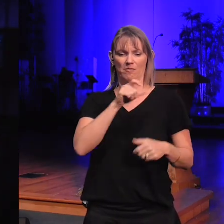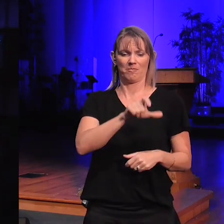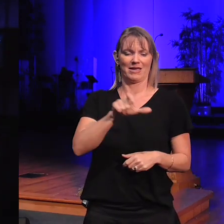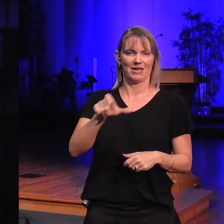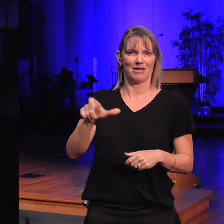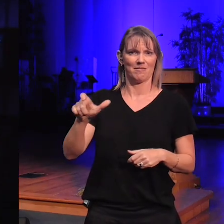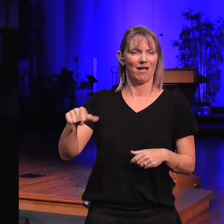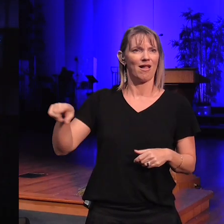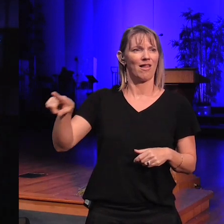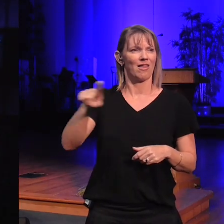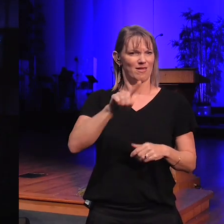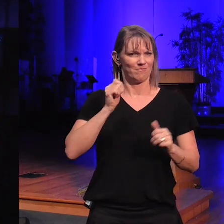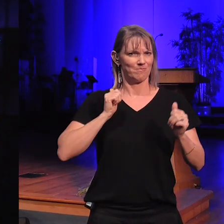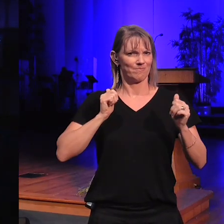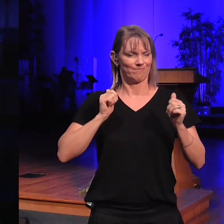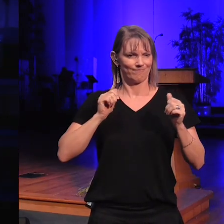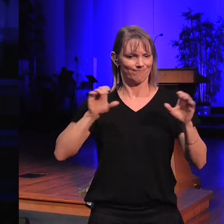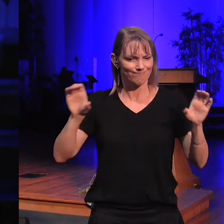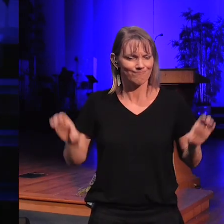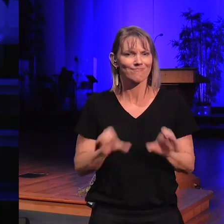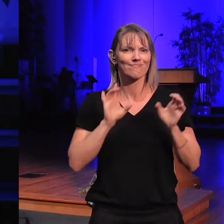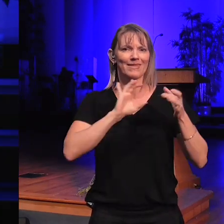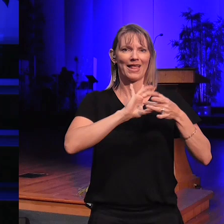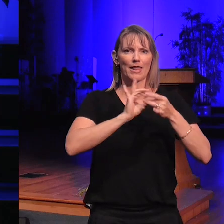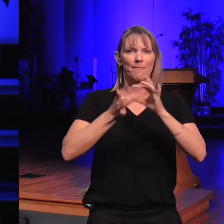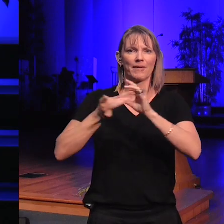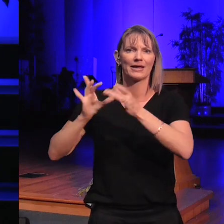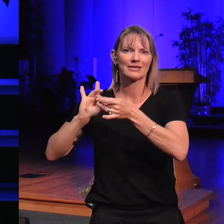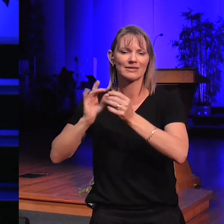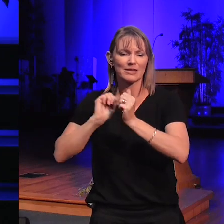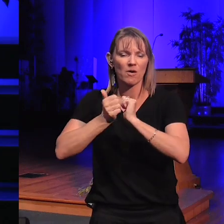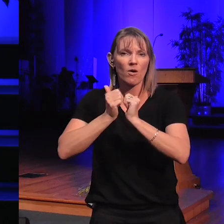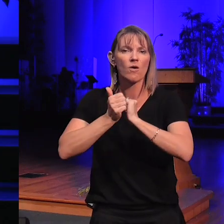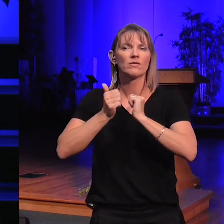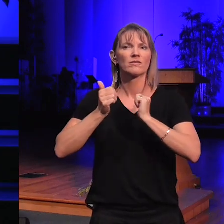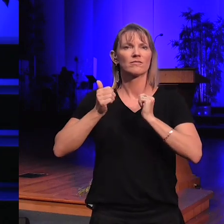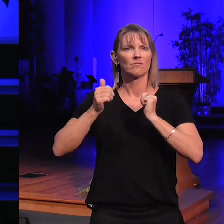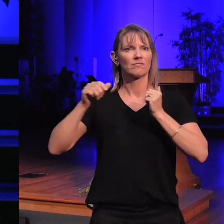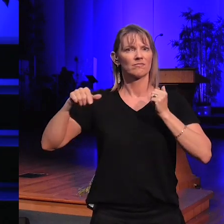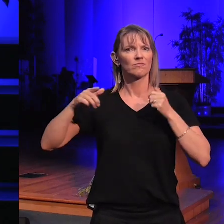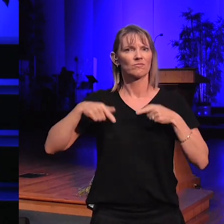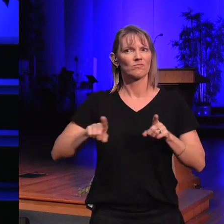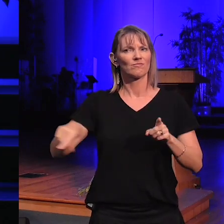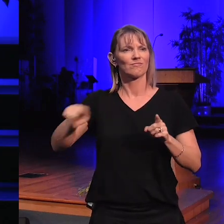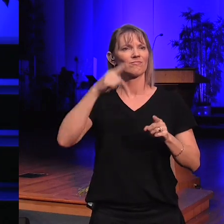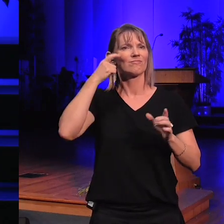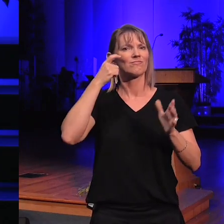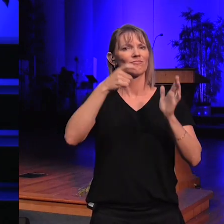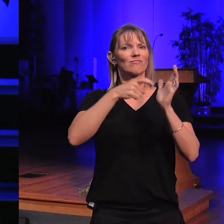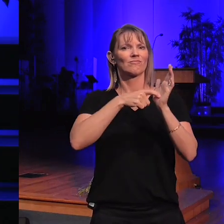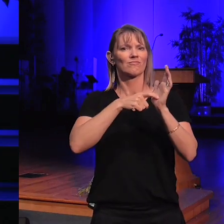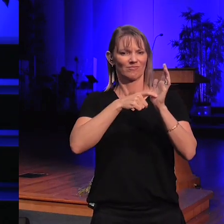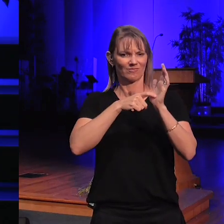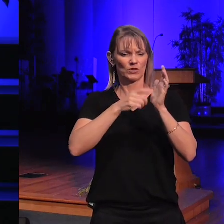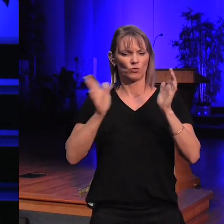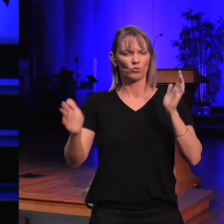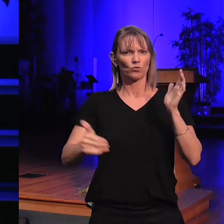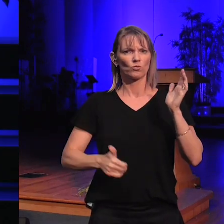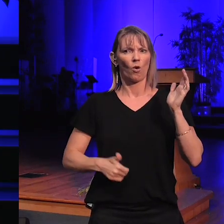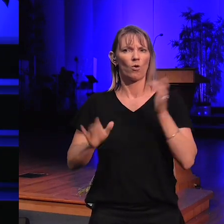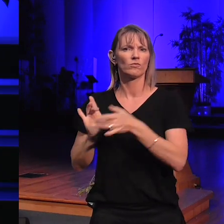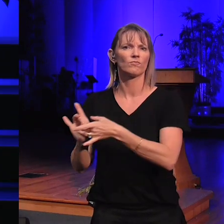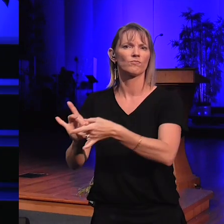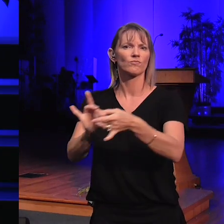performing in the beautiful Olympics as they recognize that unity of